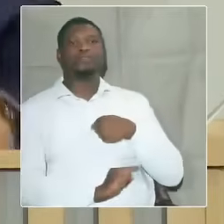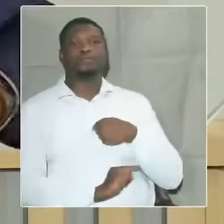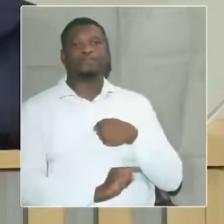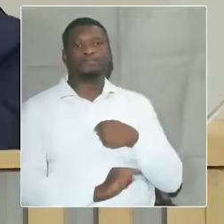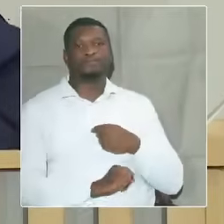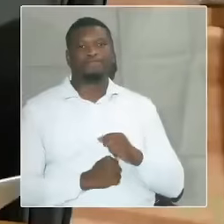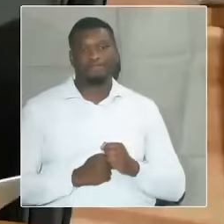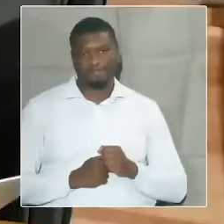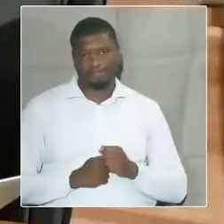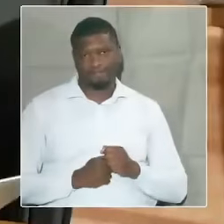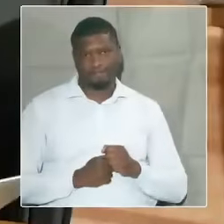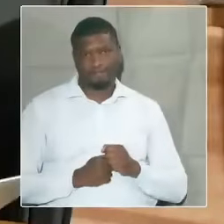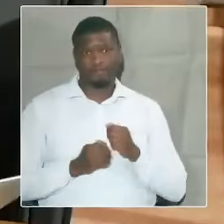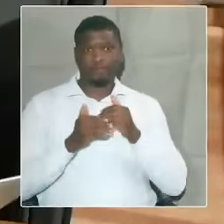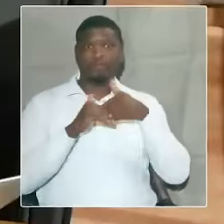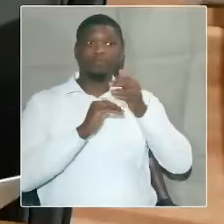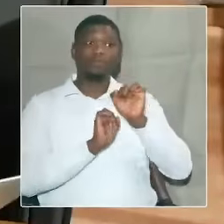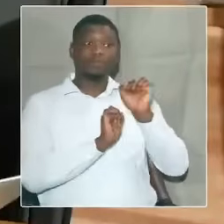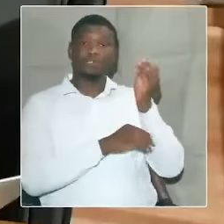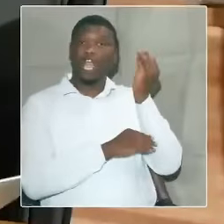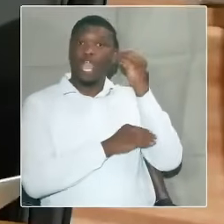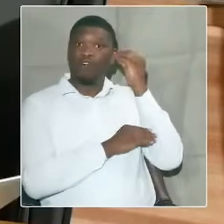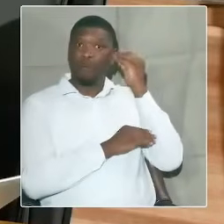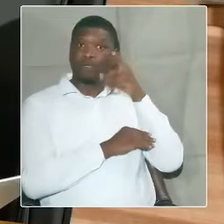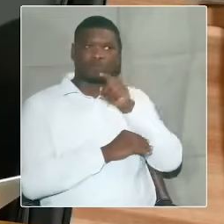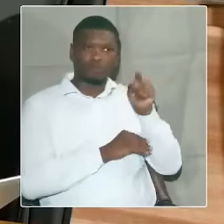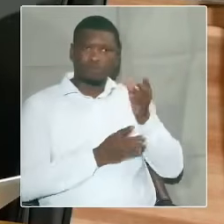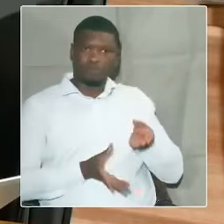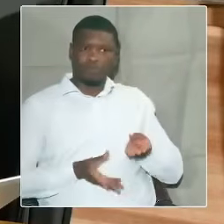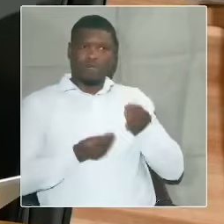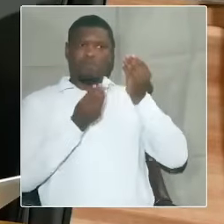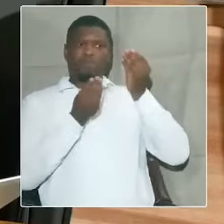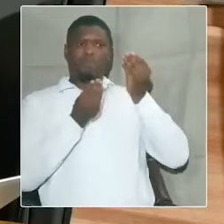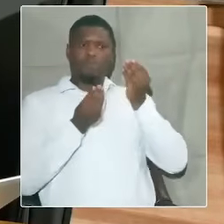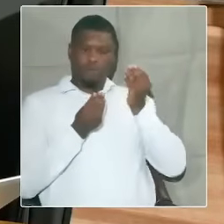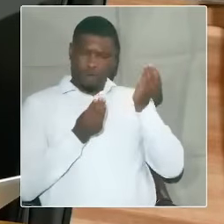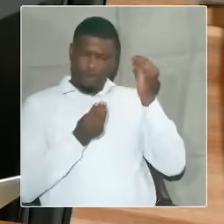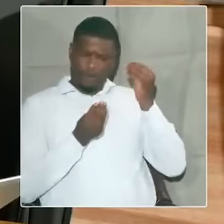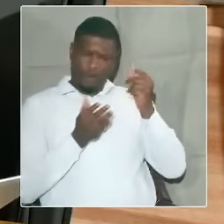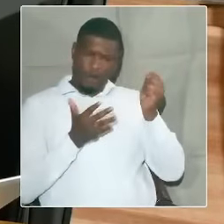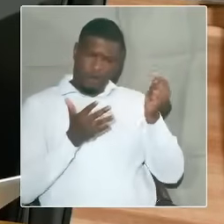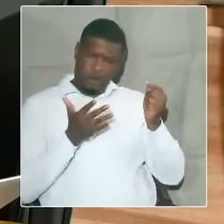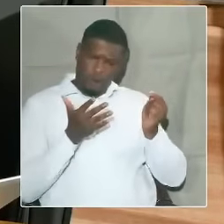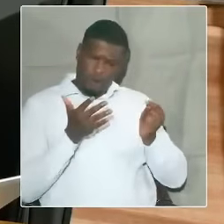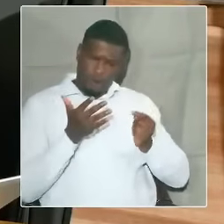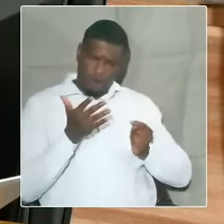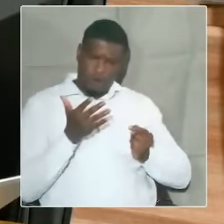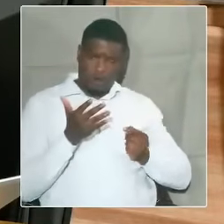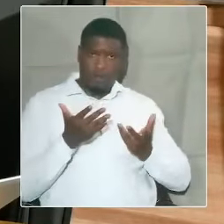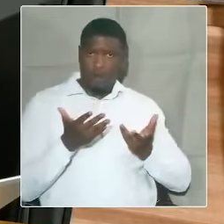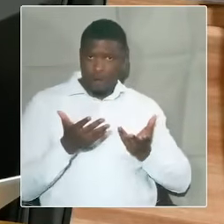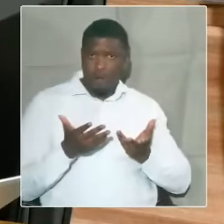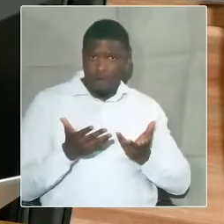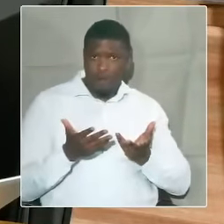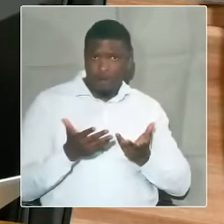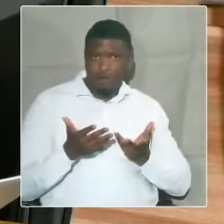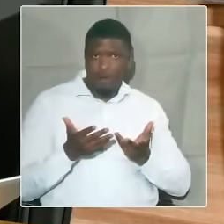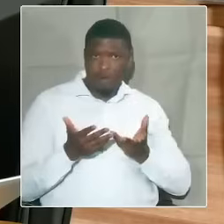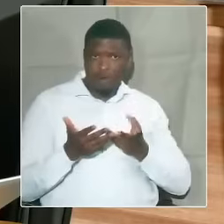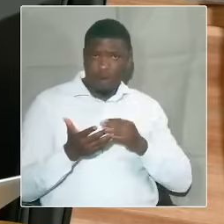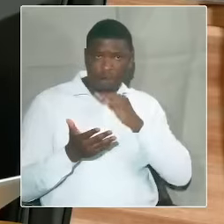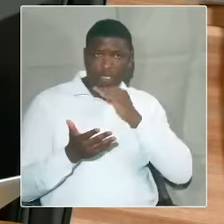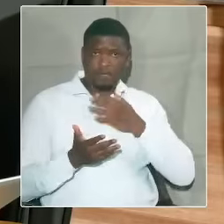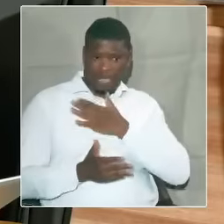case. That's the reason for coming to me. So that information that is being conveyed to you, does that,